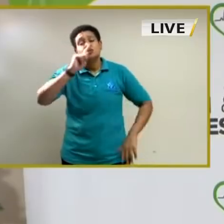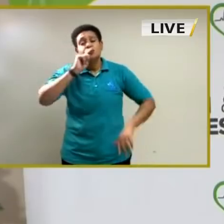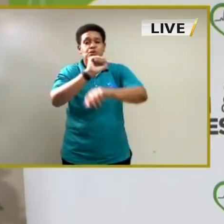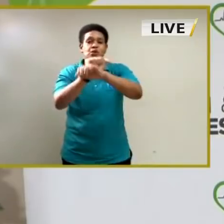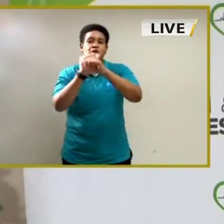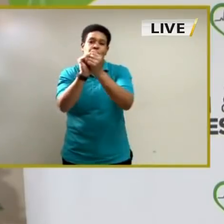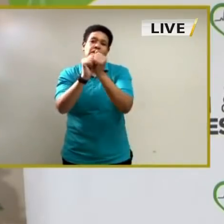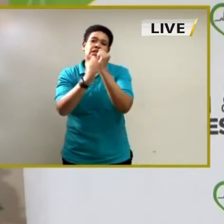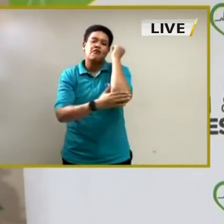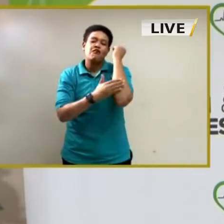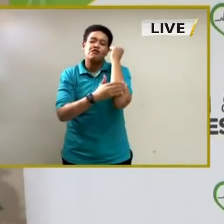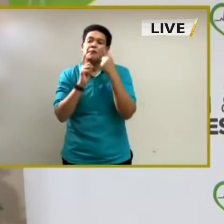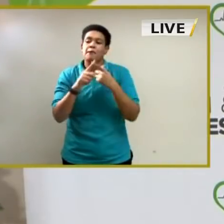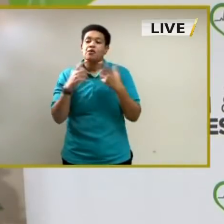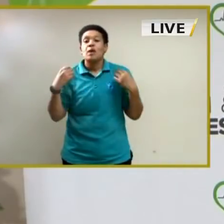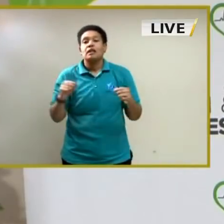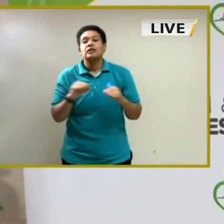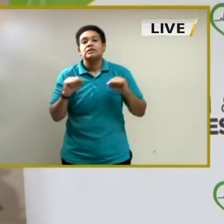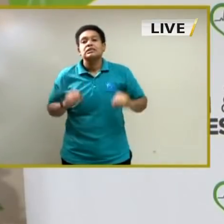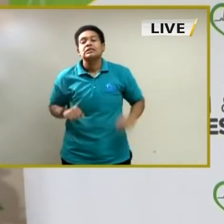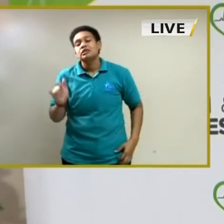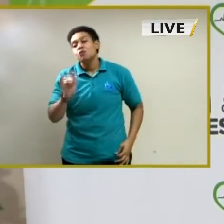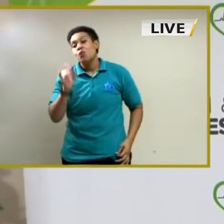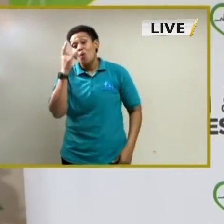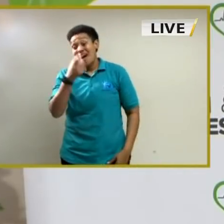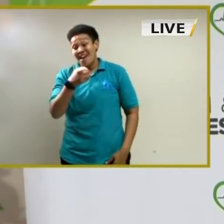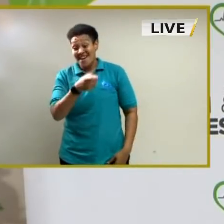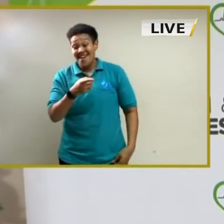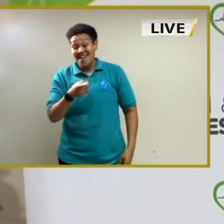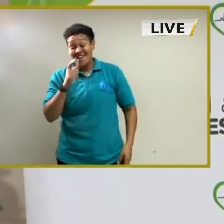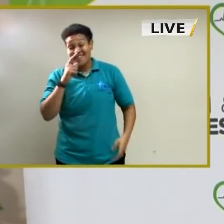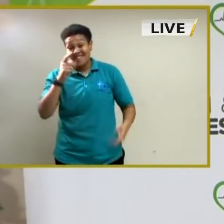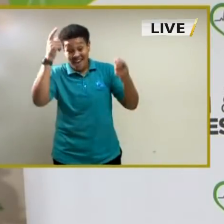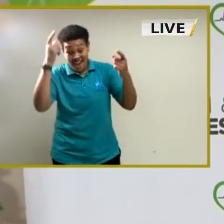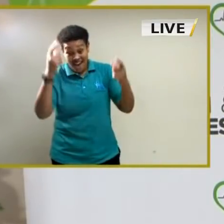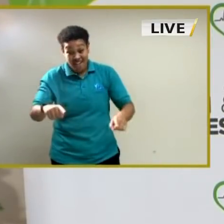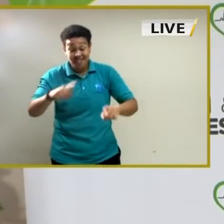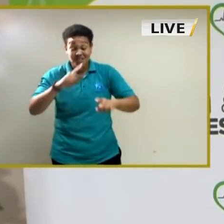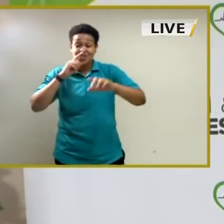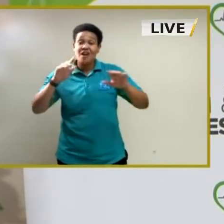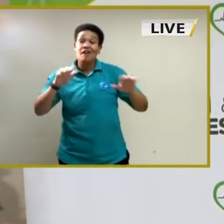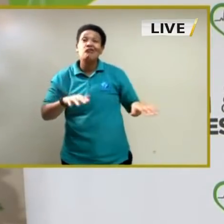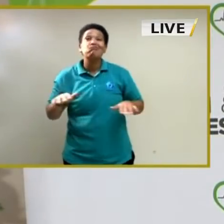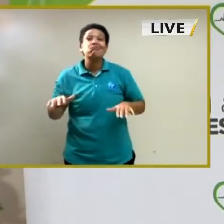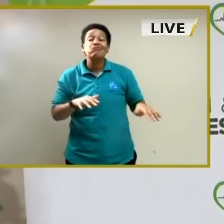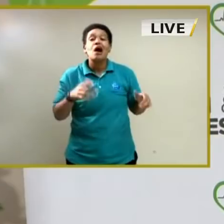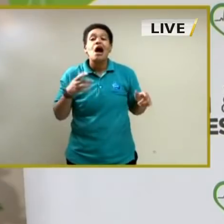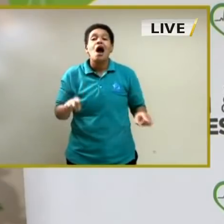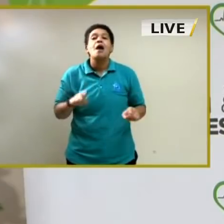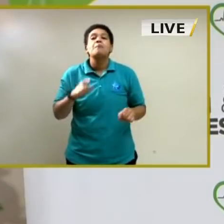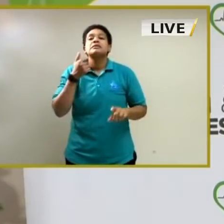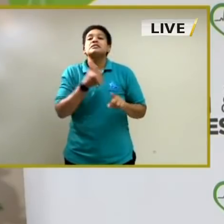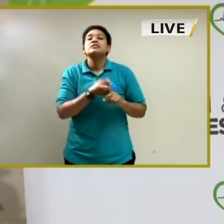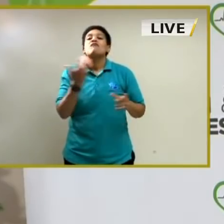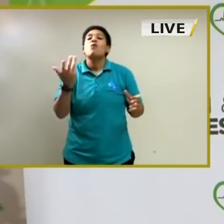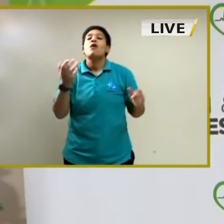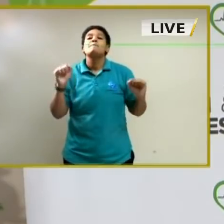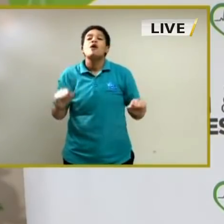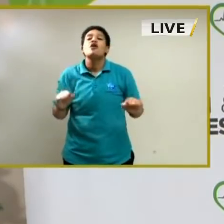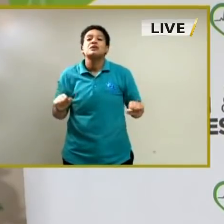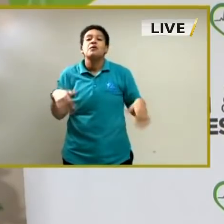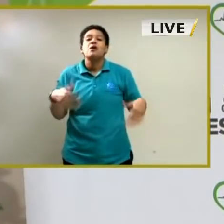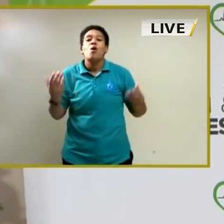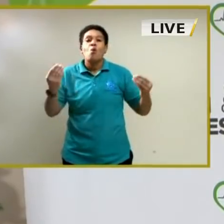as a country, and to the health system, because the consequences of complacency is the likely possibility